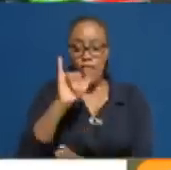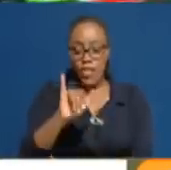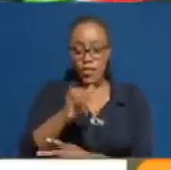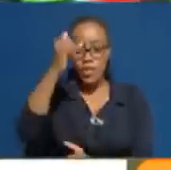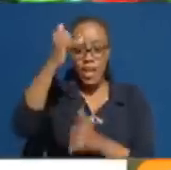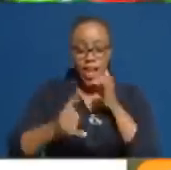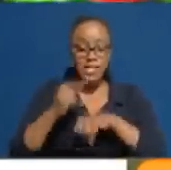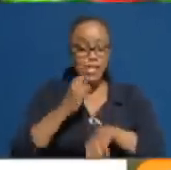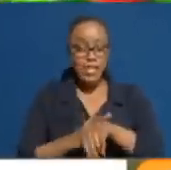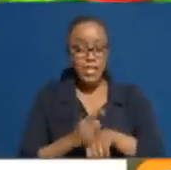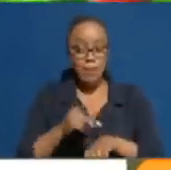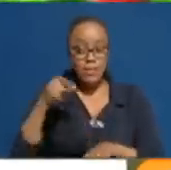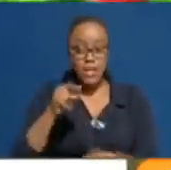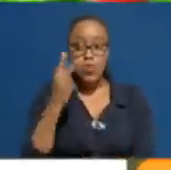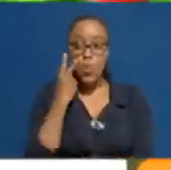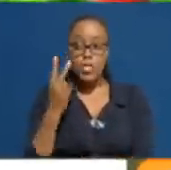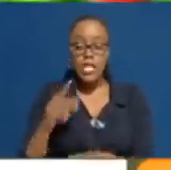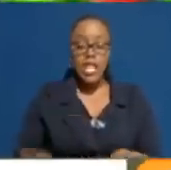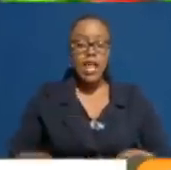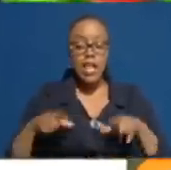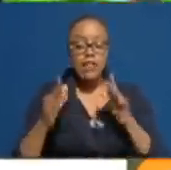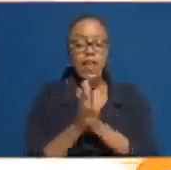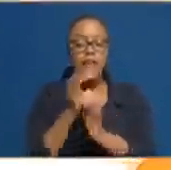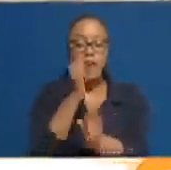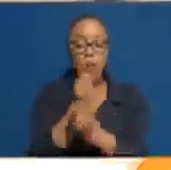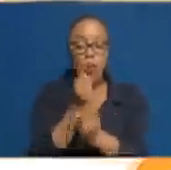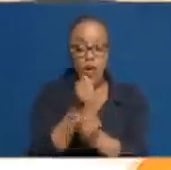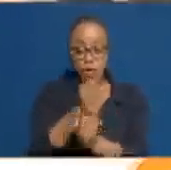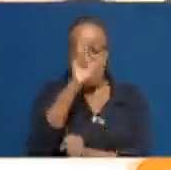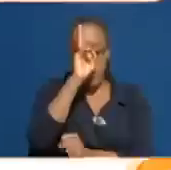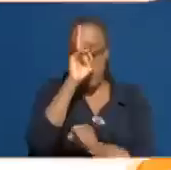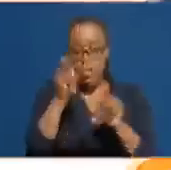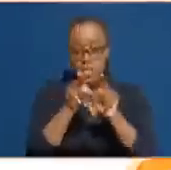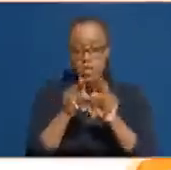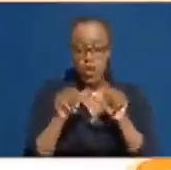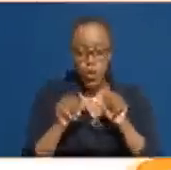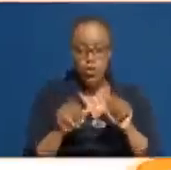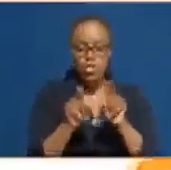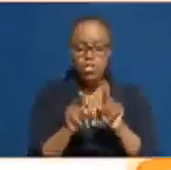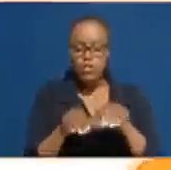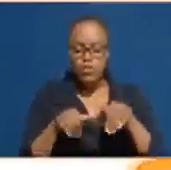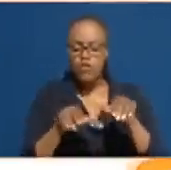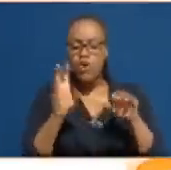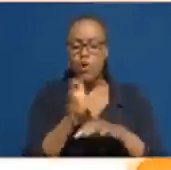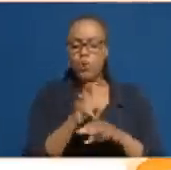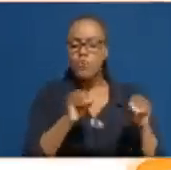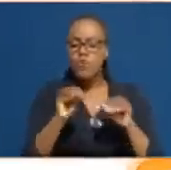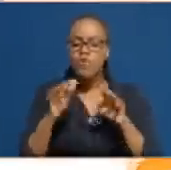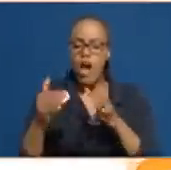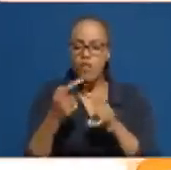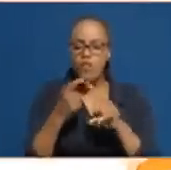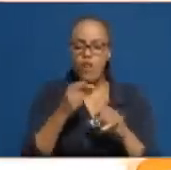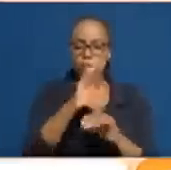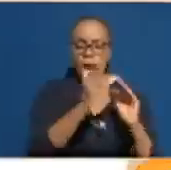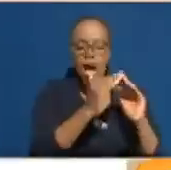be the last time he was seen alive and at work. Officers are also reconstructing the movement of Mbolu Musyoka from